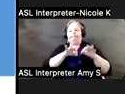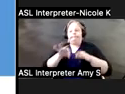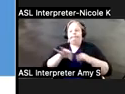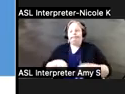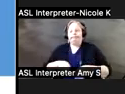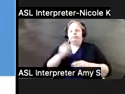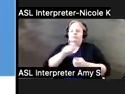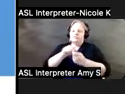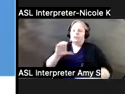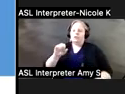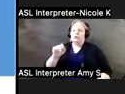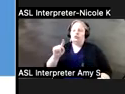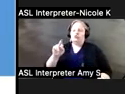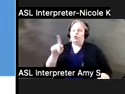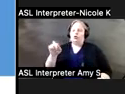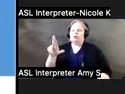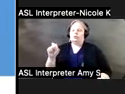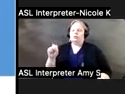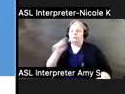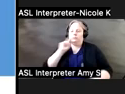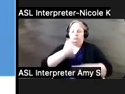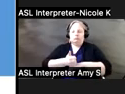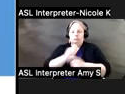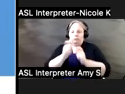we use and we set people up with for adaptive equipment.